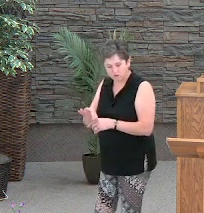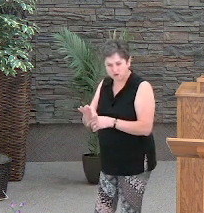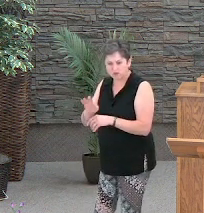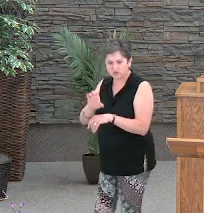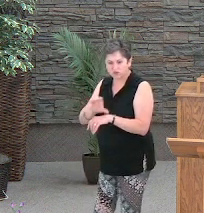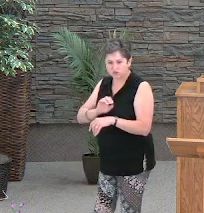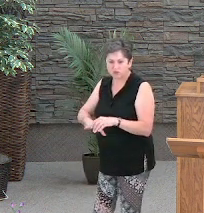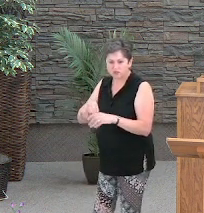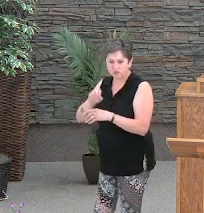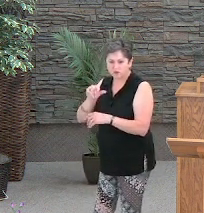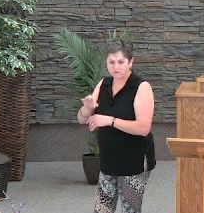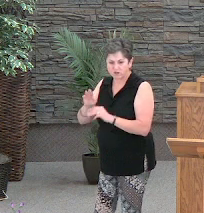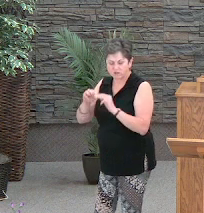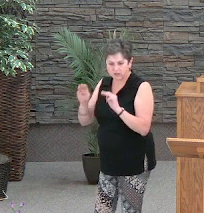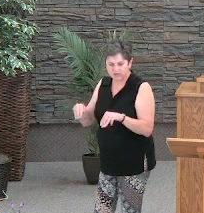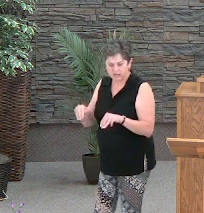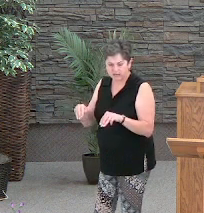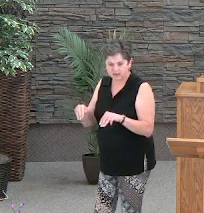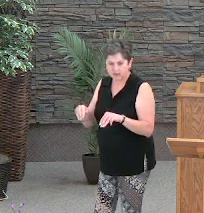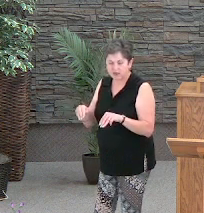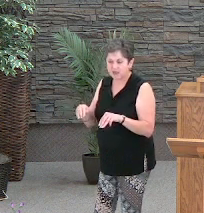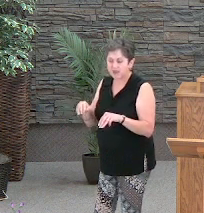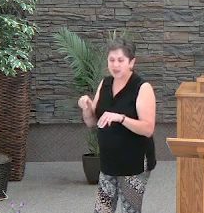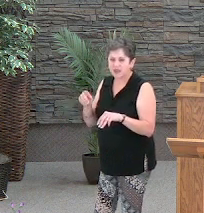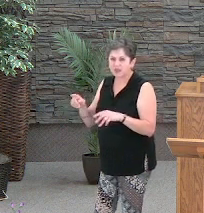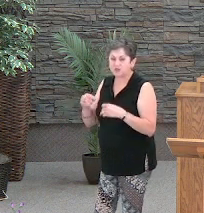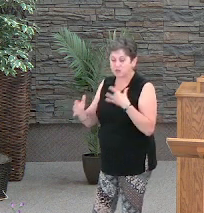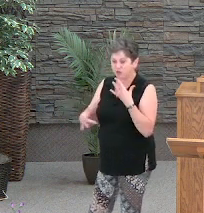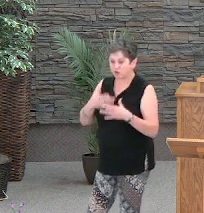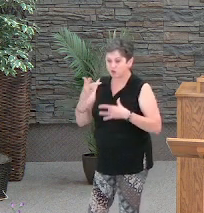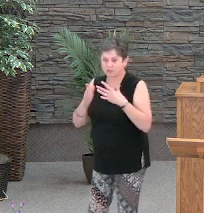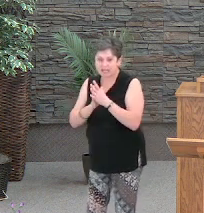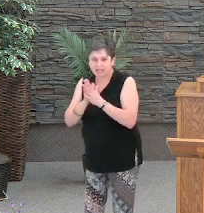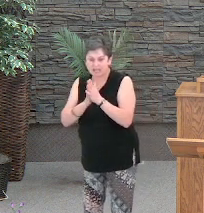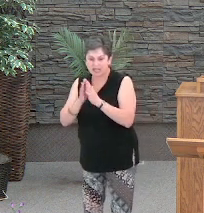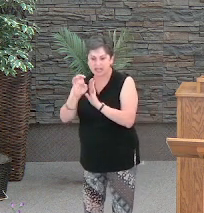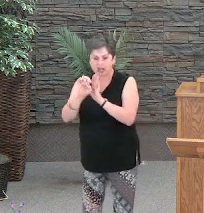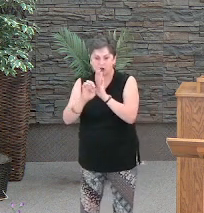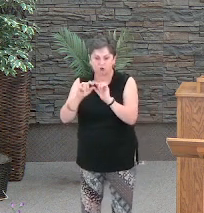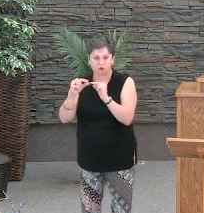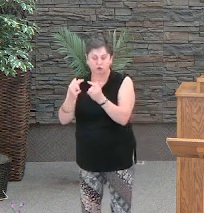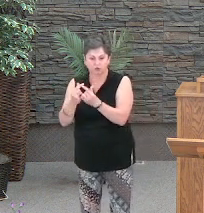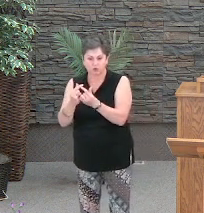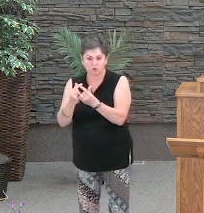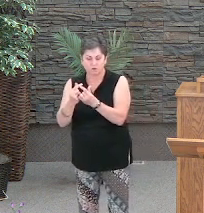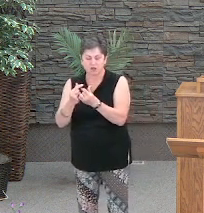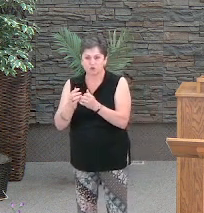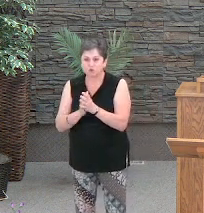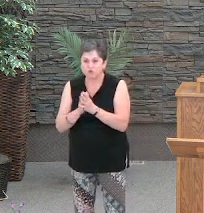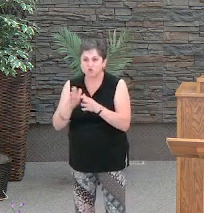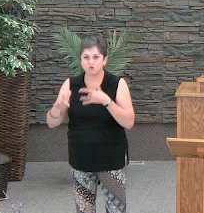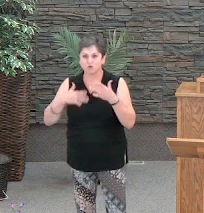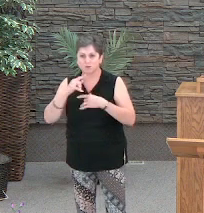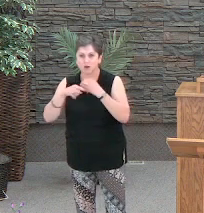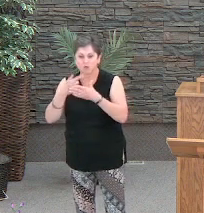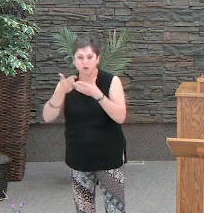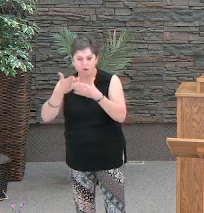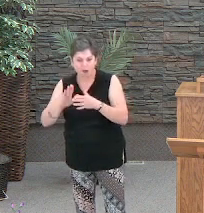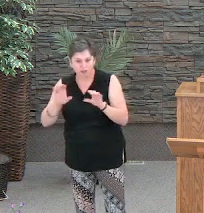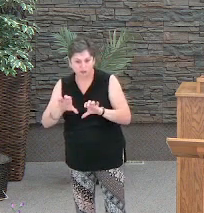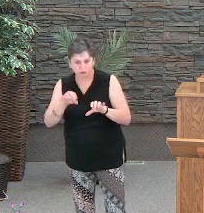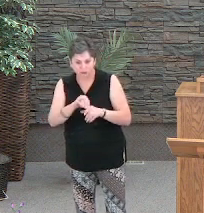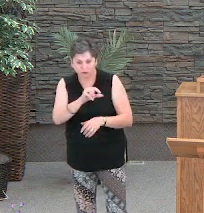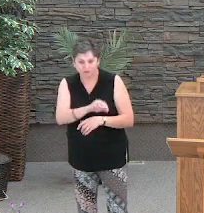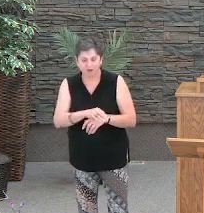Church of Christ in Great Falls, Montana. And you get this enthusiastic elder group that is just fired up about what God had been doing